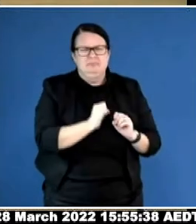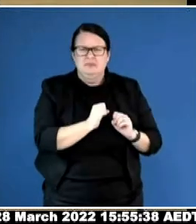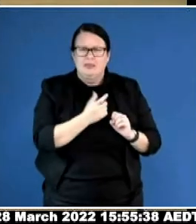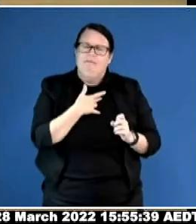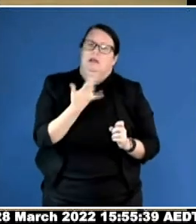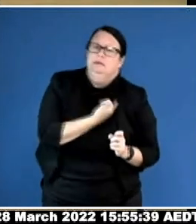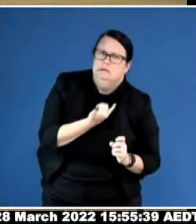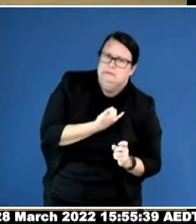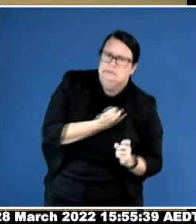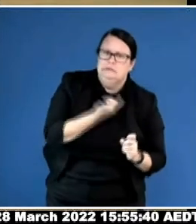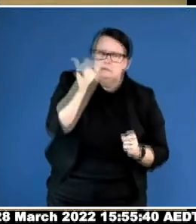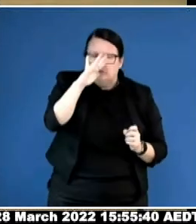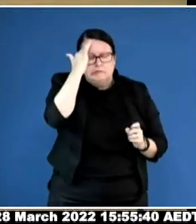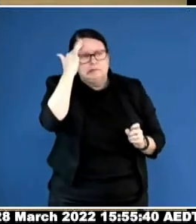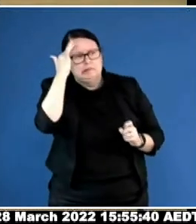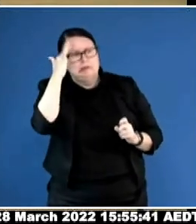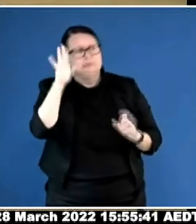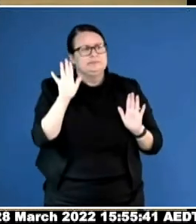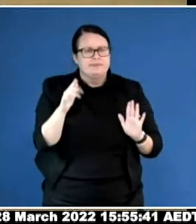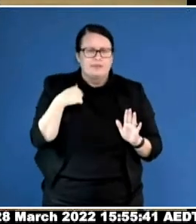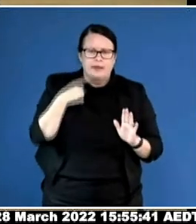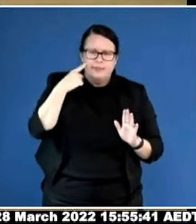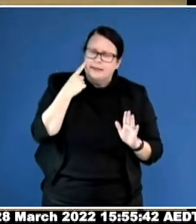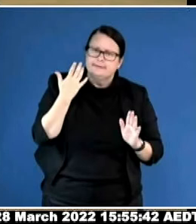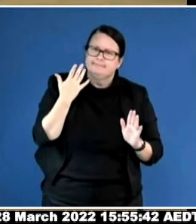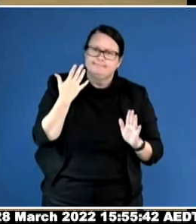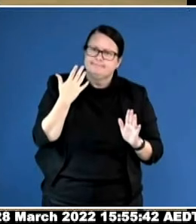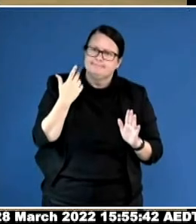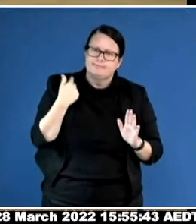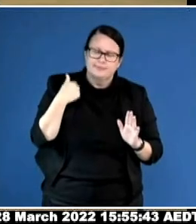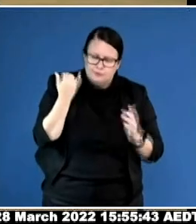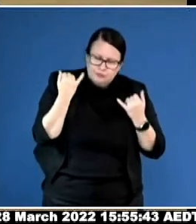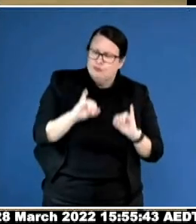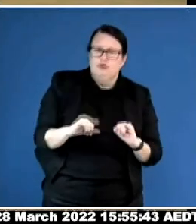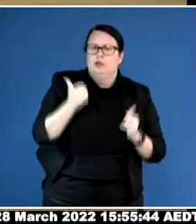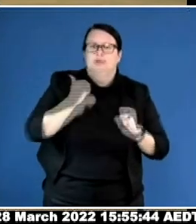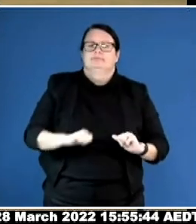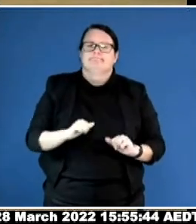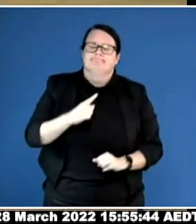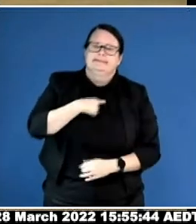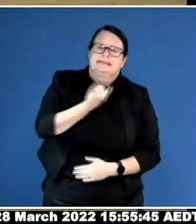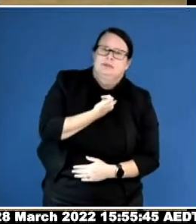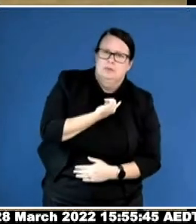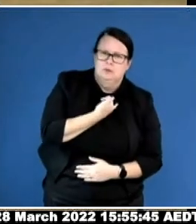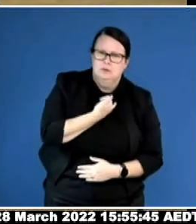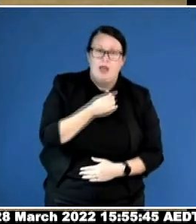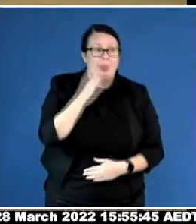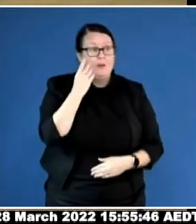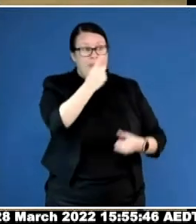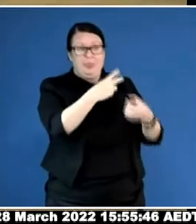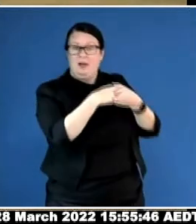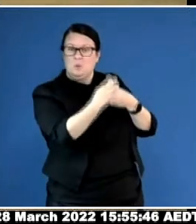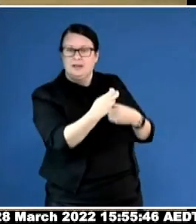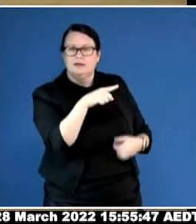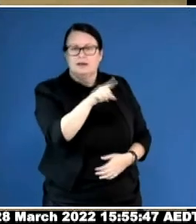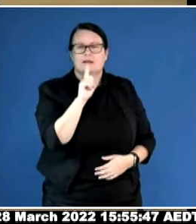And it only had to be a moment and you'd think, I've let myself down. That's terrible. When the worker was leaving the agency, she